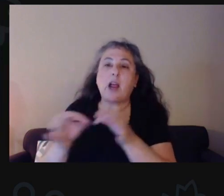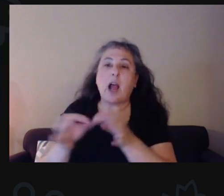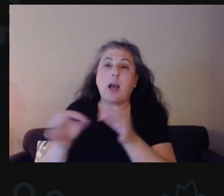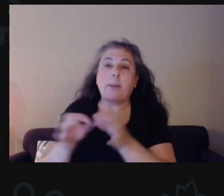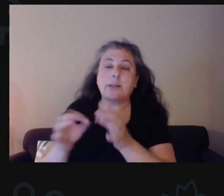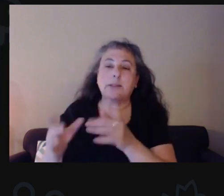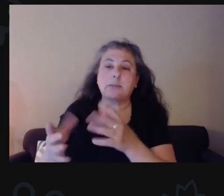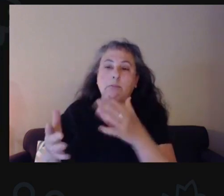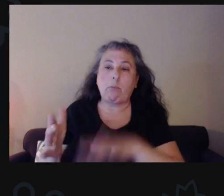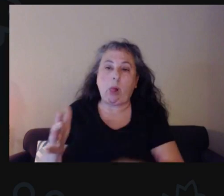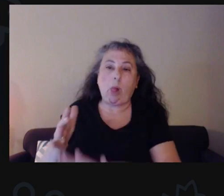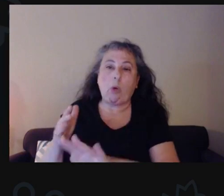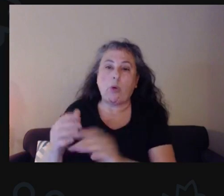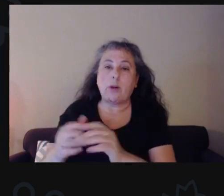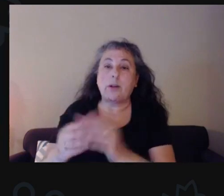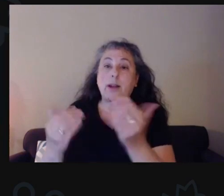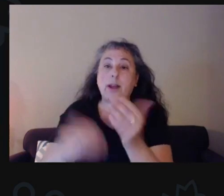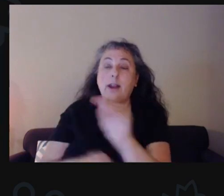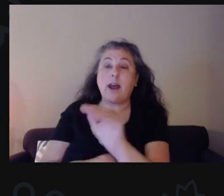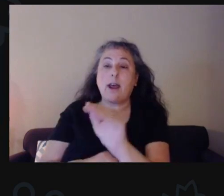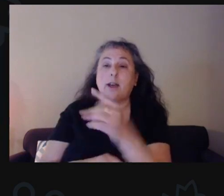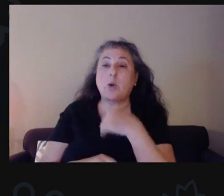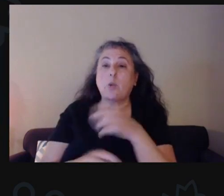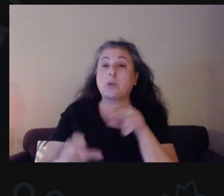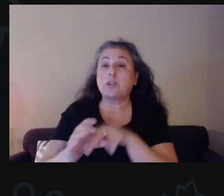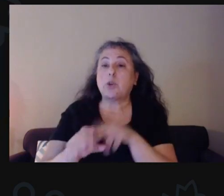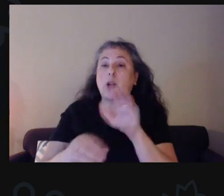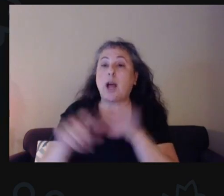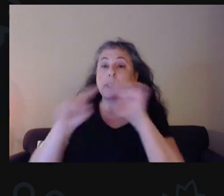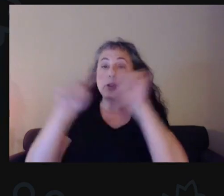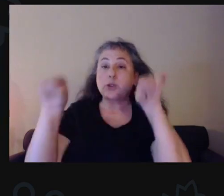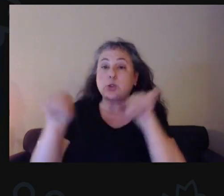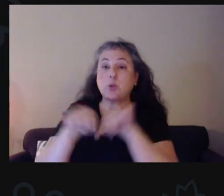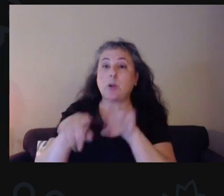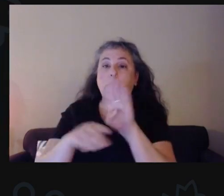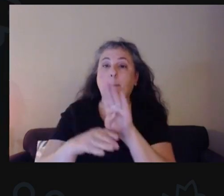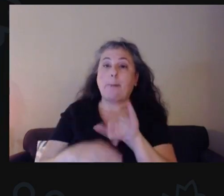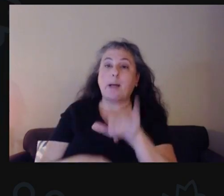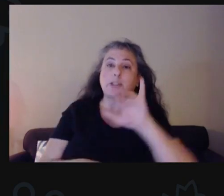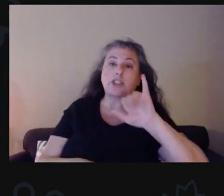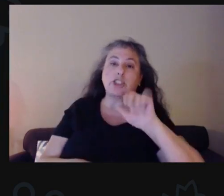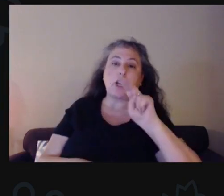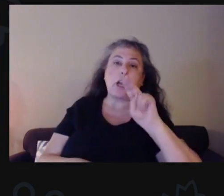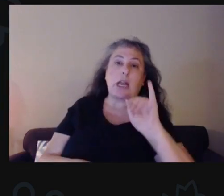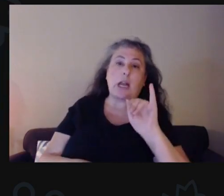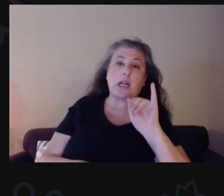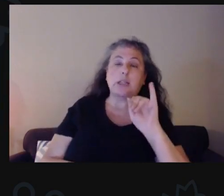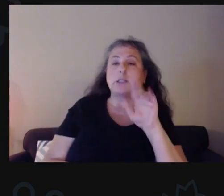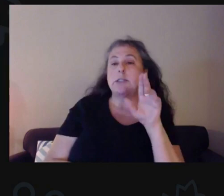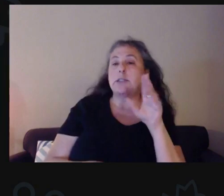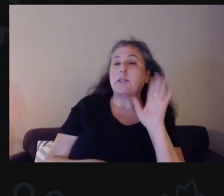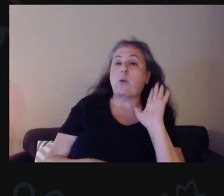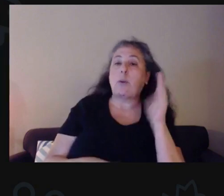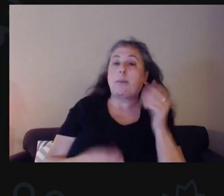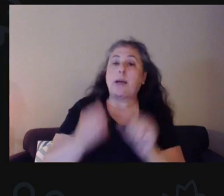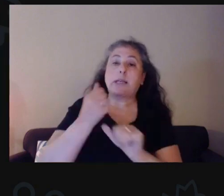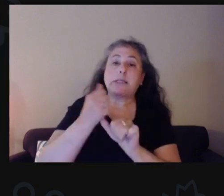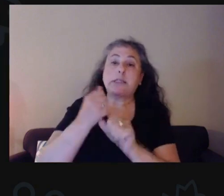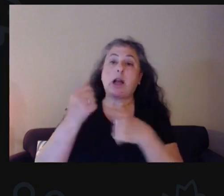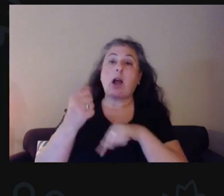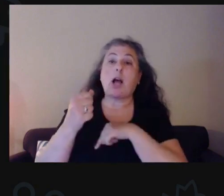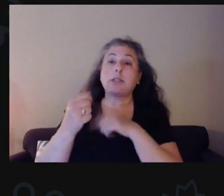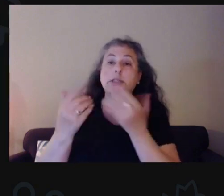below. Tonight, we're joined on screen by Janny. Janny will be assisting us this